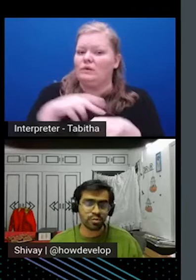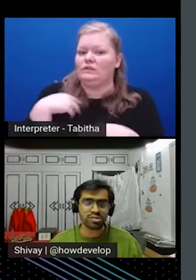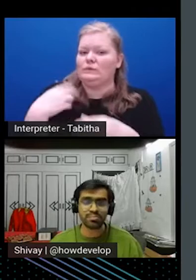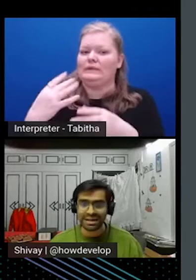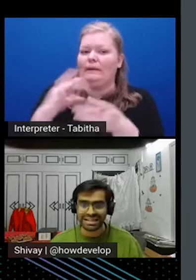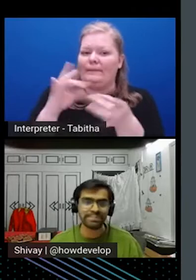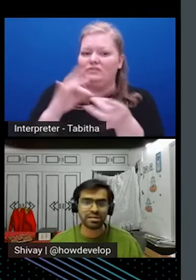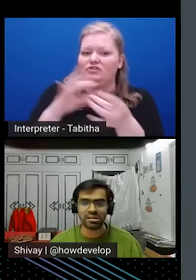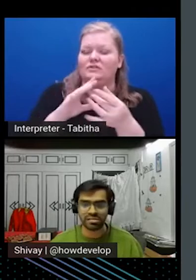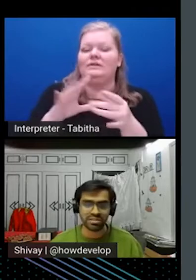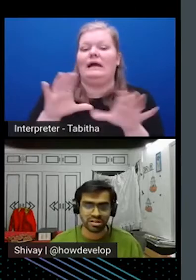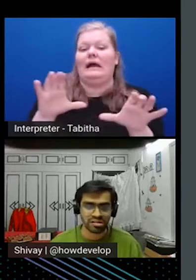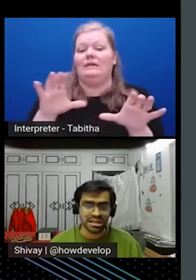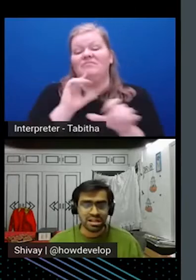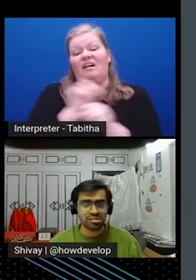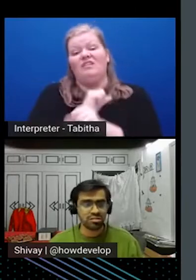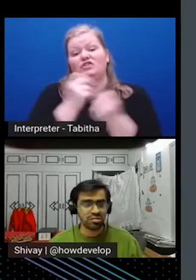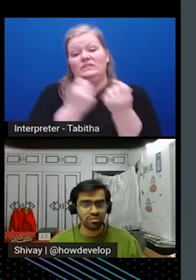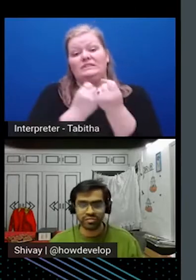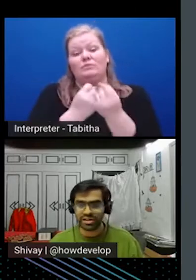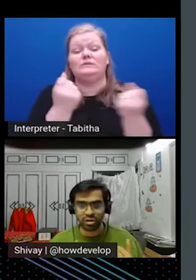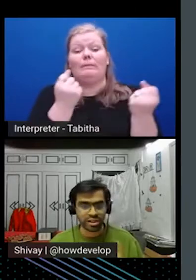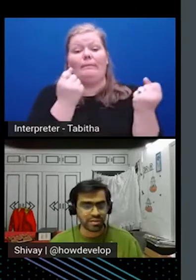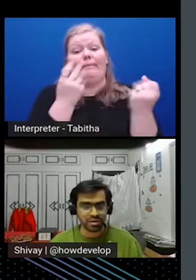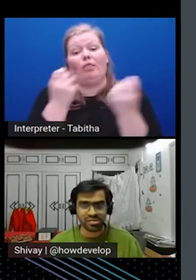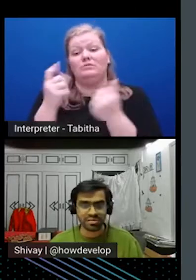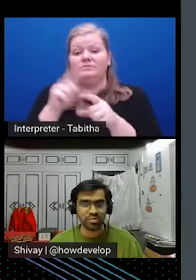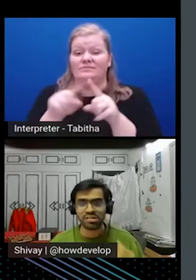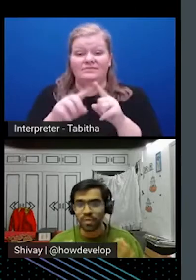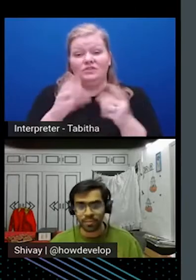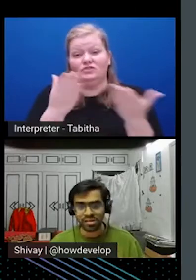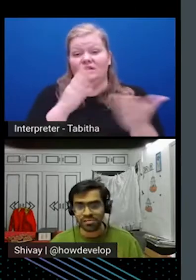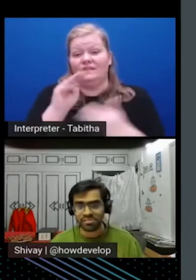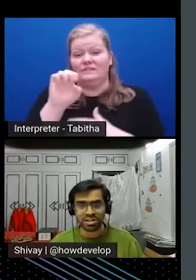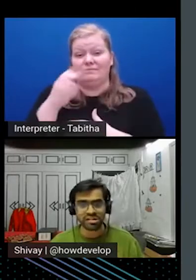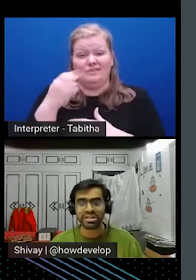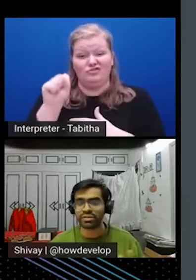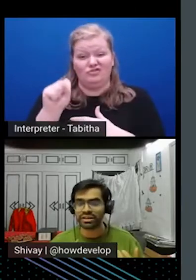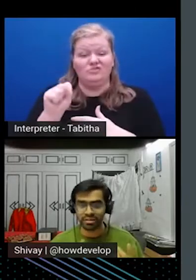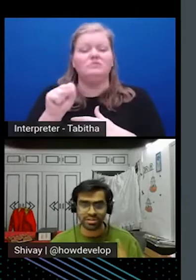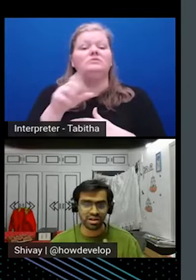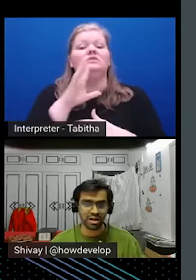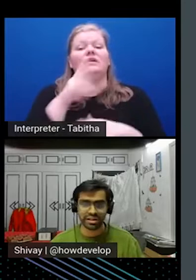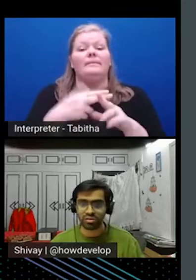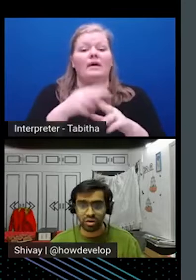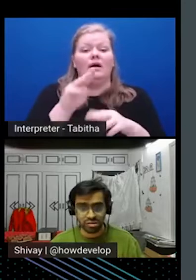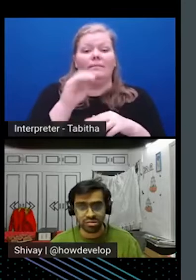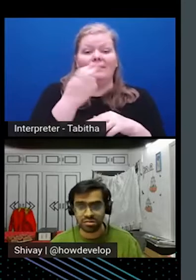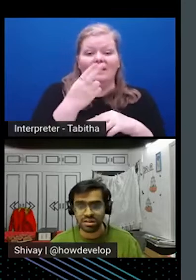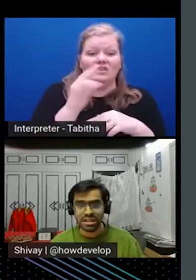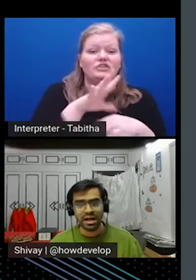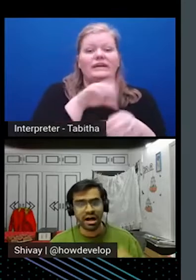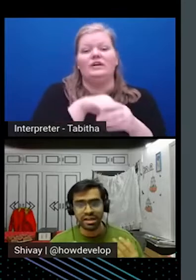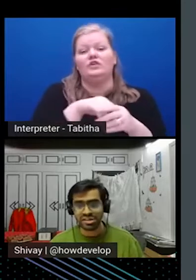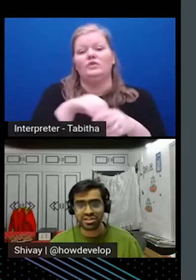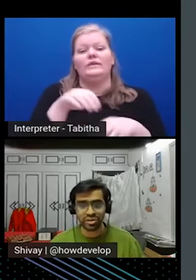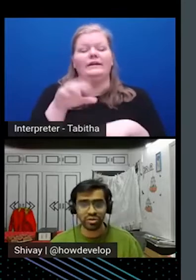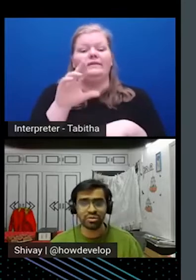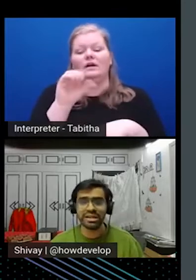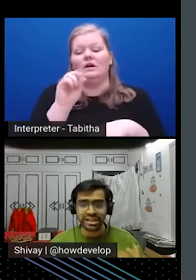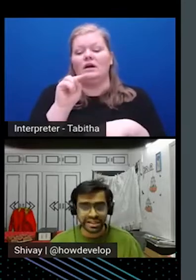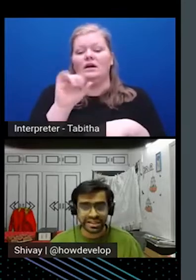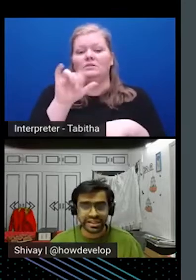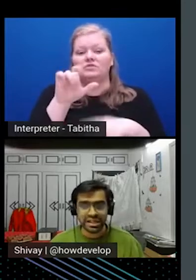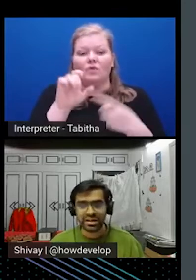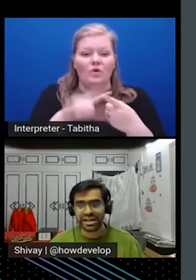actually supports multiple service meshes. So we are talking about some of the most popular service meshes, including Consul,